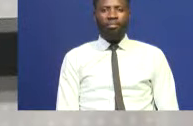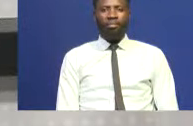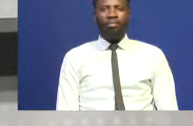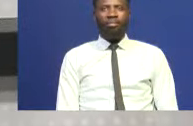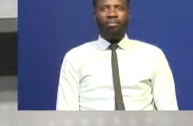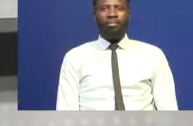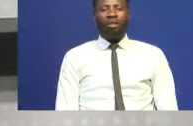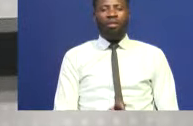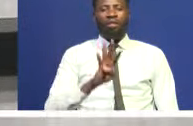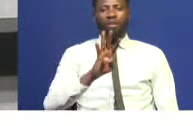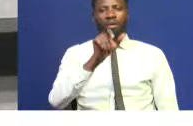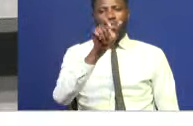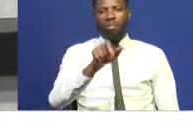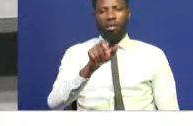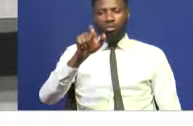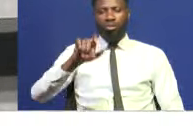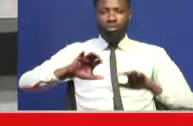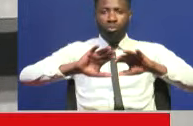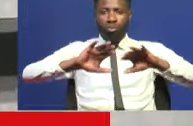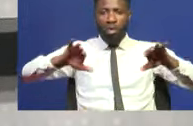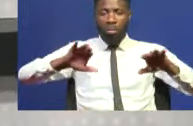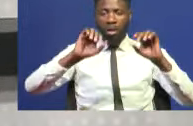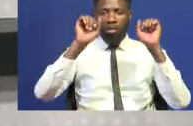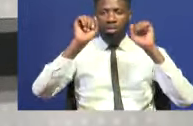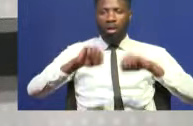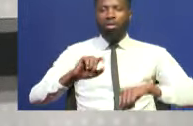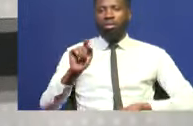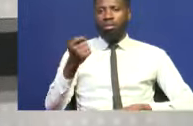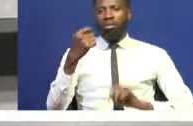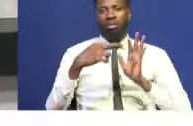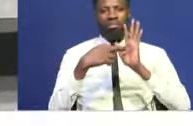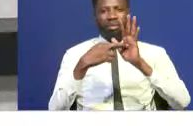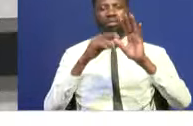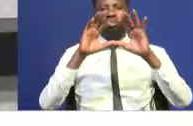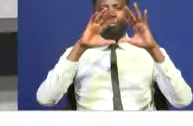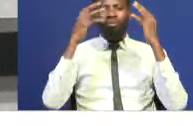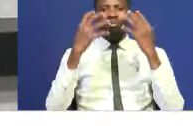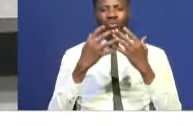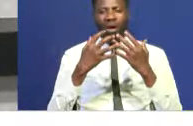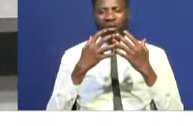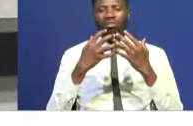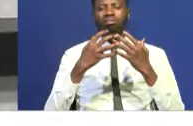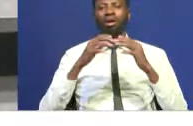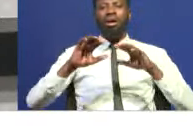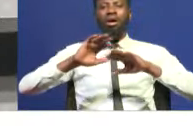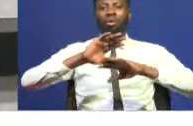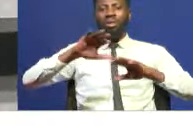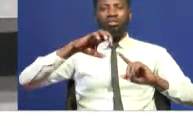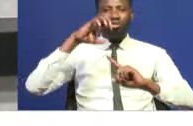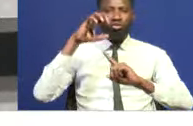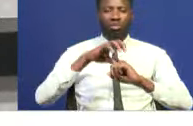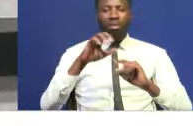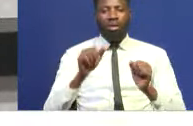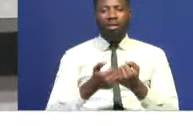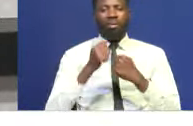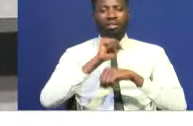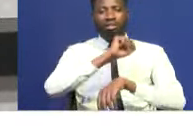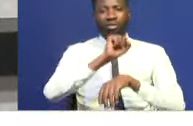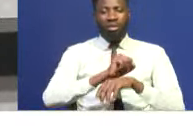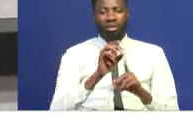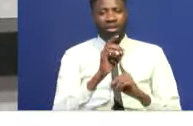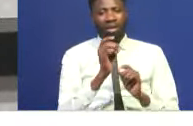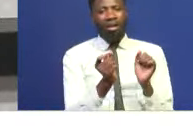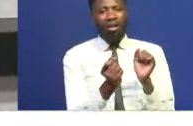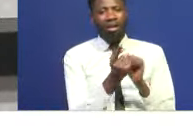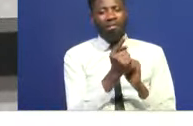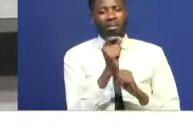Now, 4 swimmers qualified to represent Kenya in the World Aquatics Championships, which will be hosted in Singapore from the 11th of July to the 3rd of